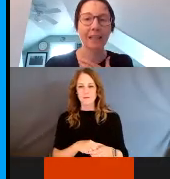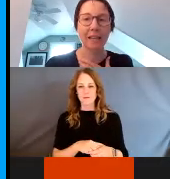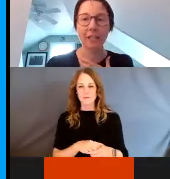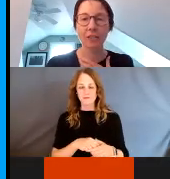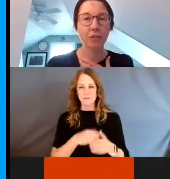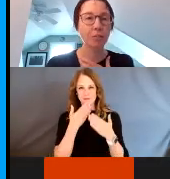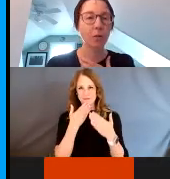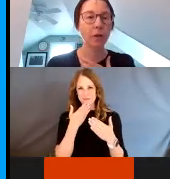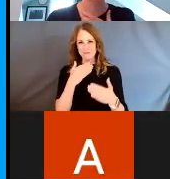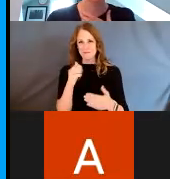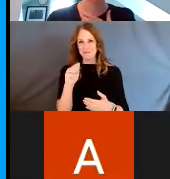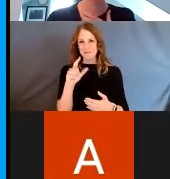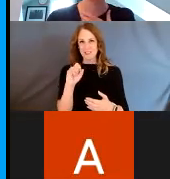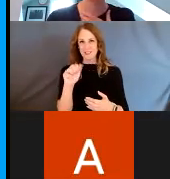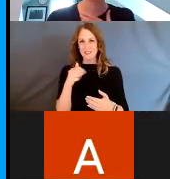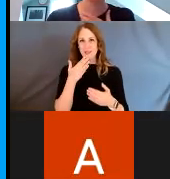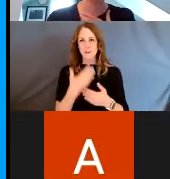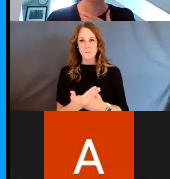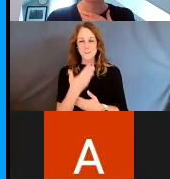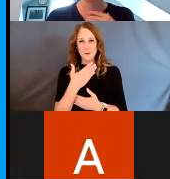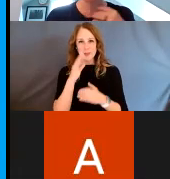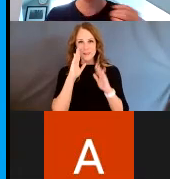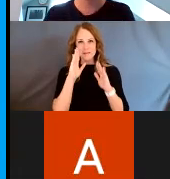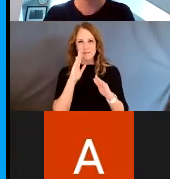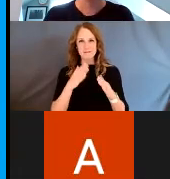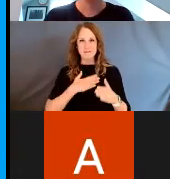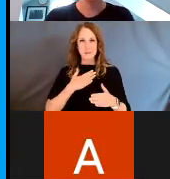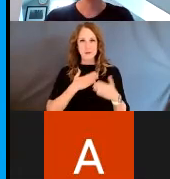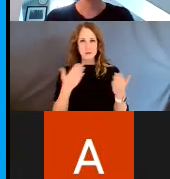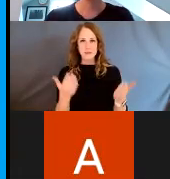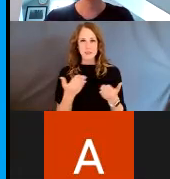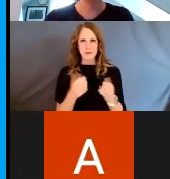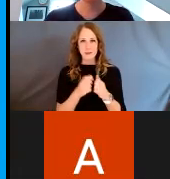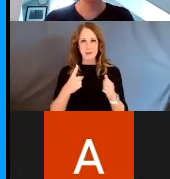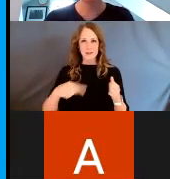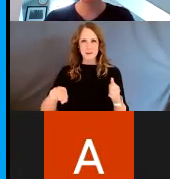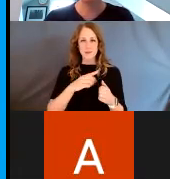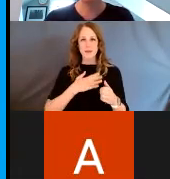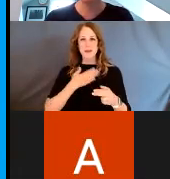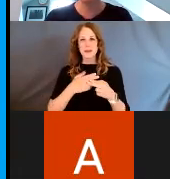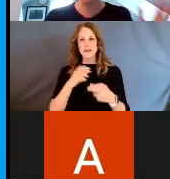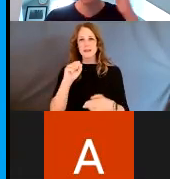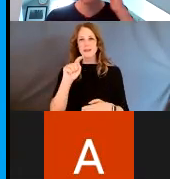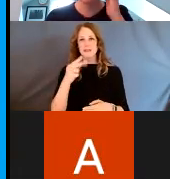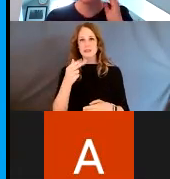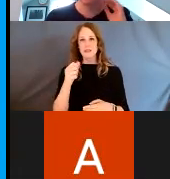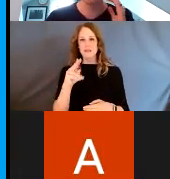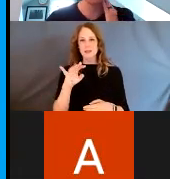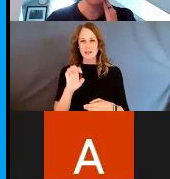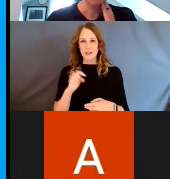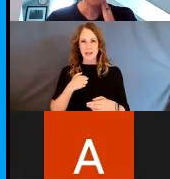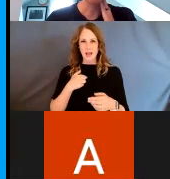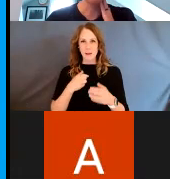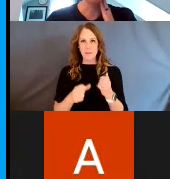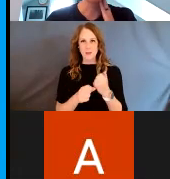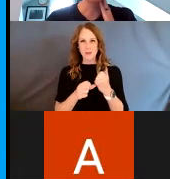Thanks, Alyssa. Good morning, all. It's great to be here with you today. My name is Stephanie Erdis. I'm the Associate Director. I did a